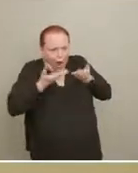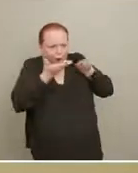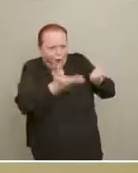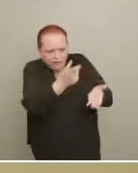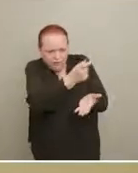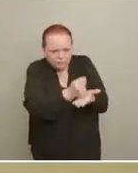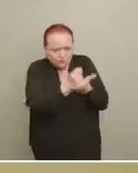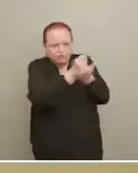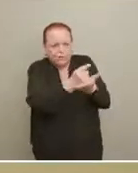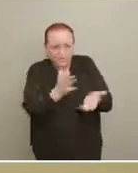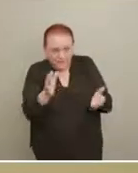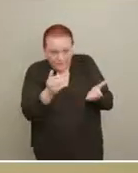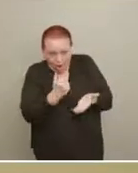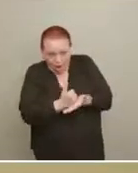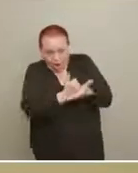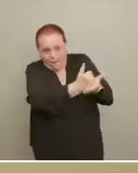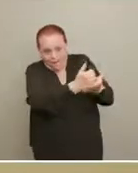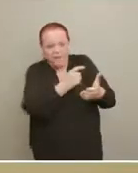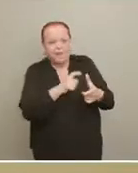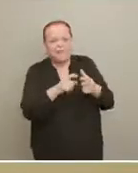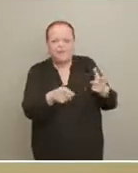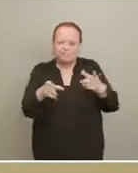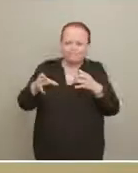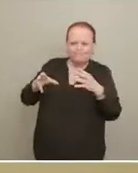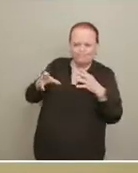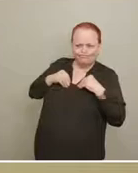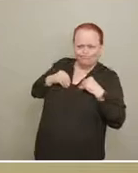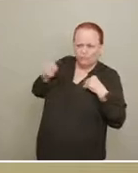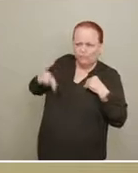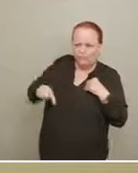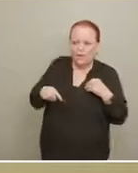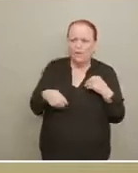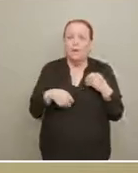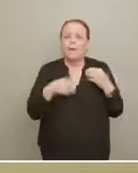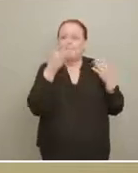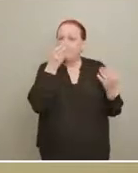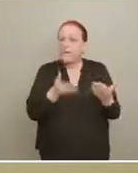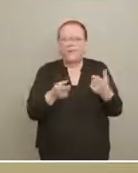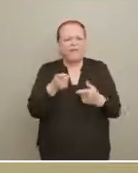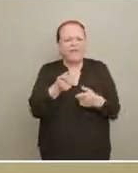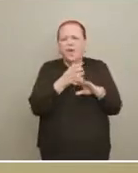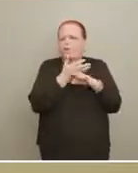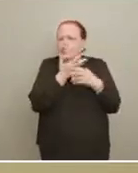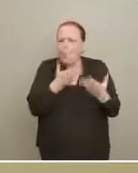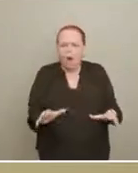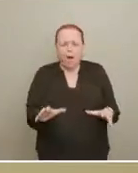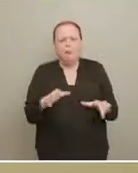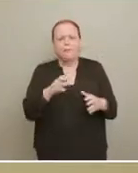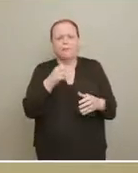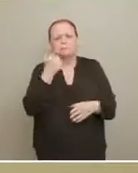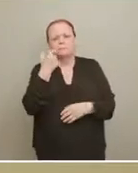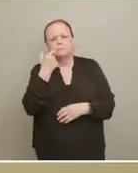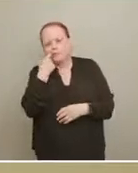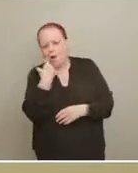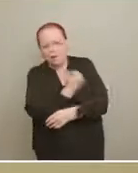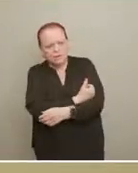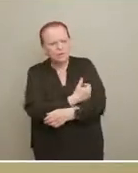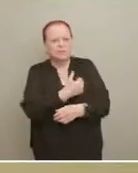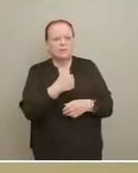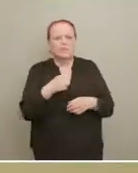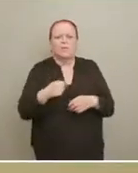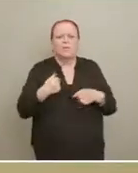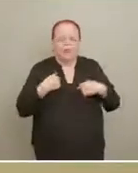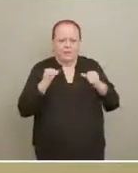your point, we could offer them withdrawal management, because maybe they don't want to be dope sick. It's difficult to come off of these substances, but we can do it safely